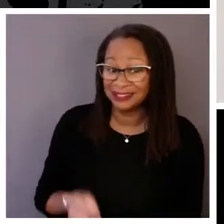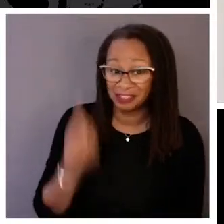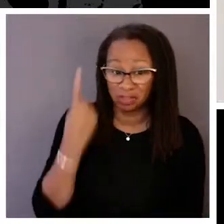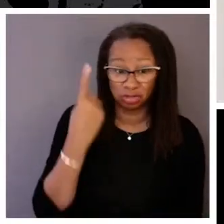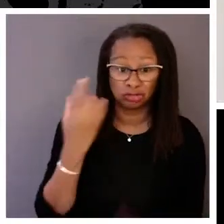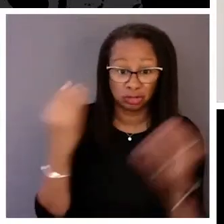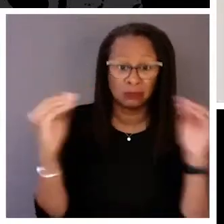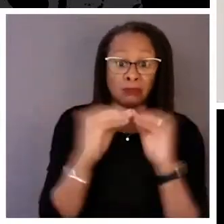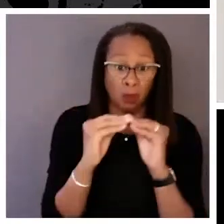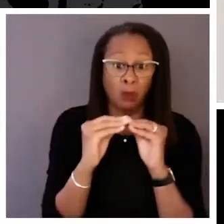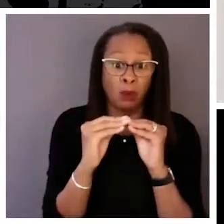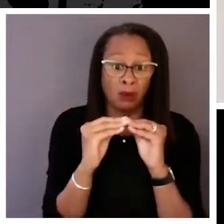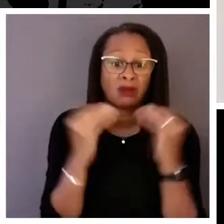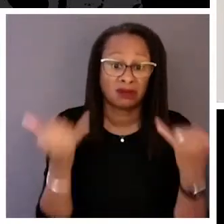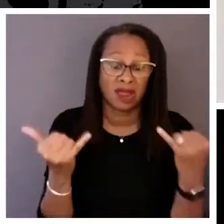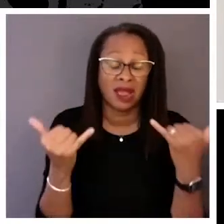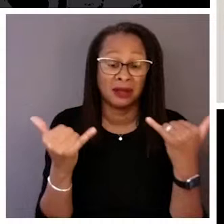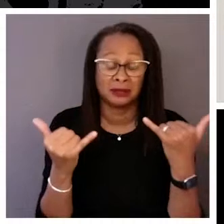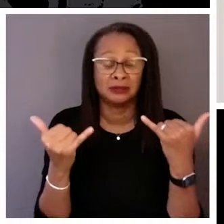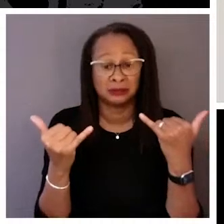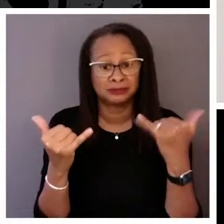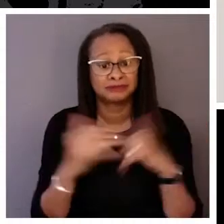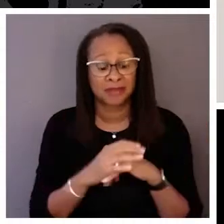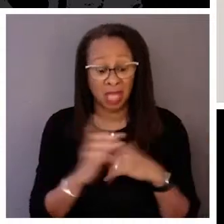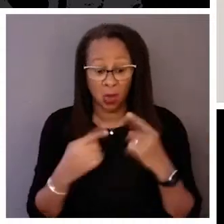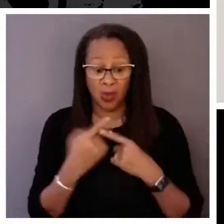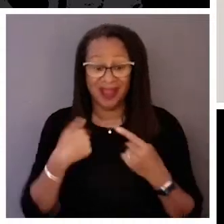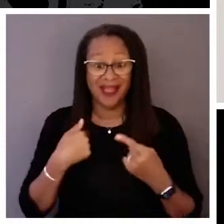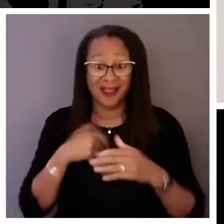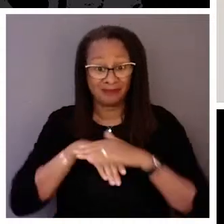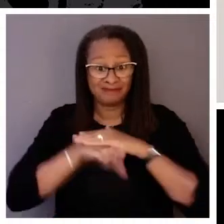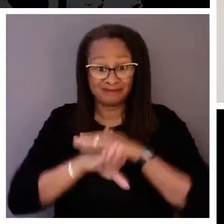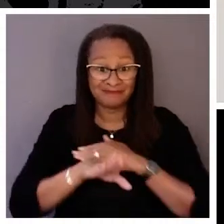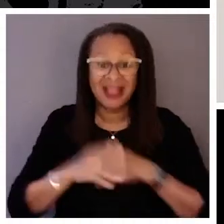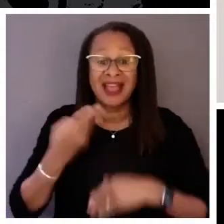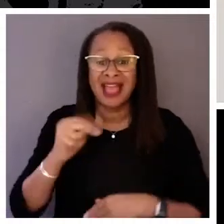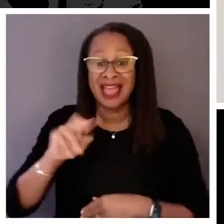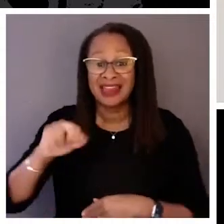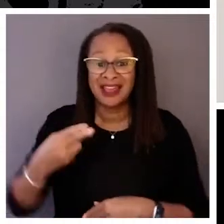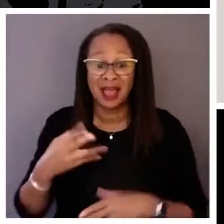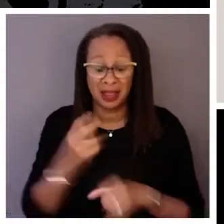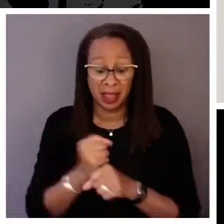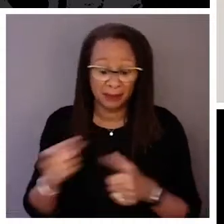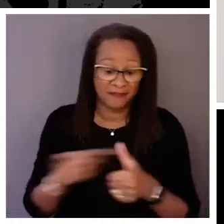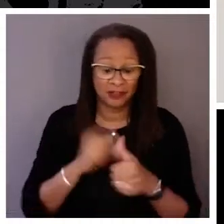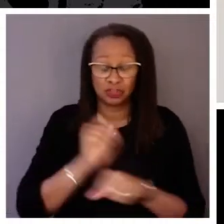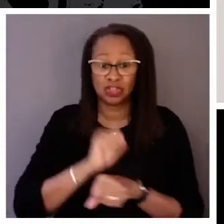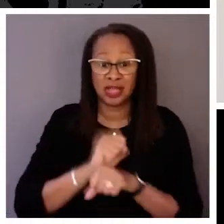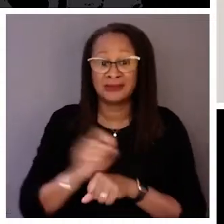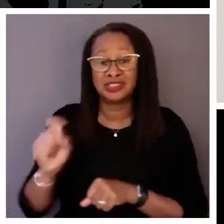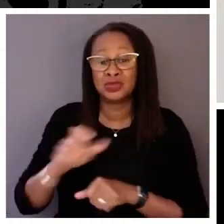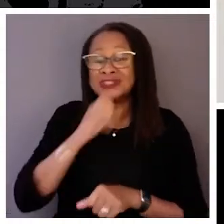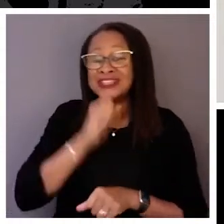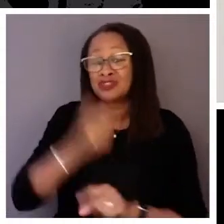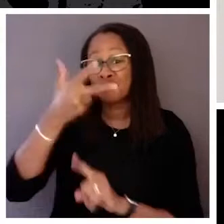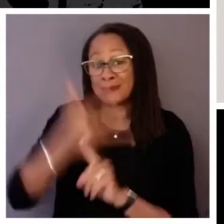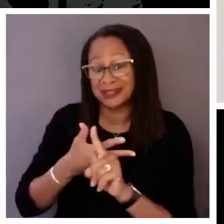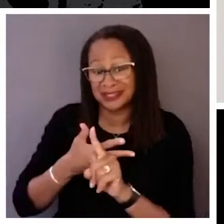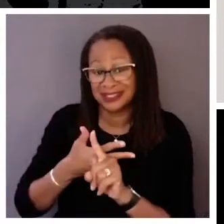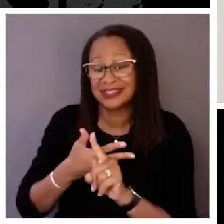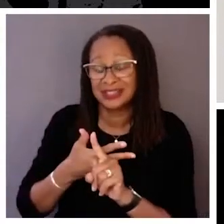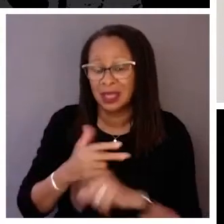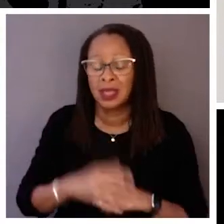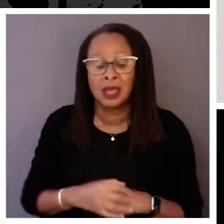understood more, but, when I had Hannah, I got my first job when she was 3 months